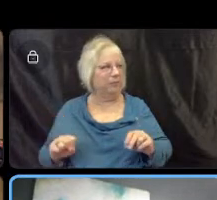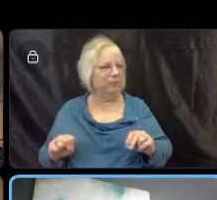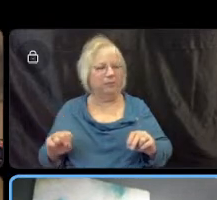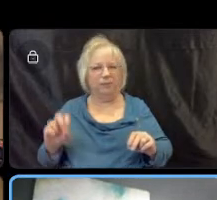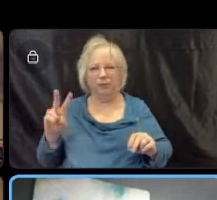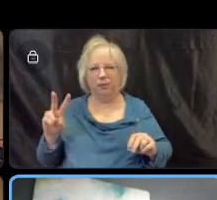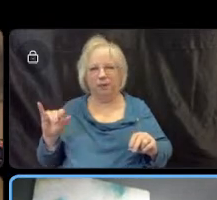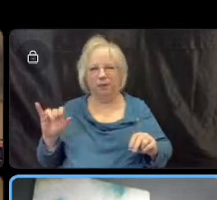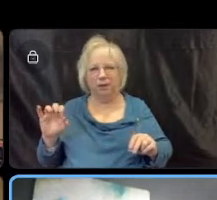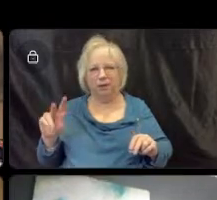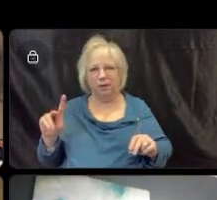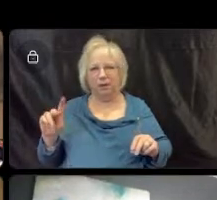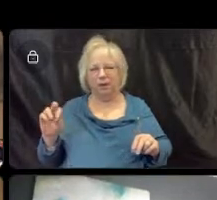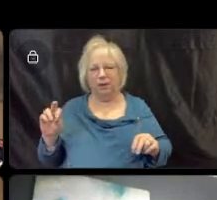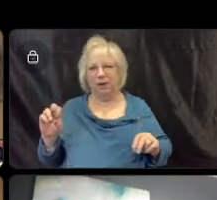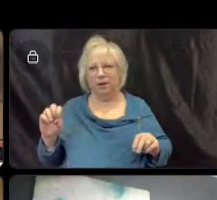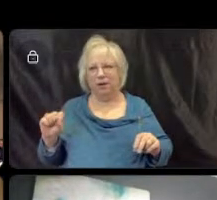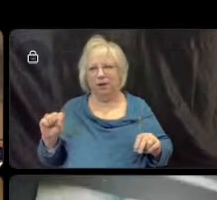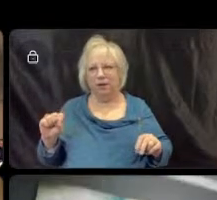Vickers?